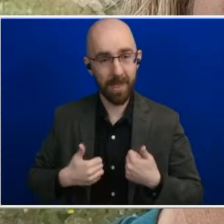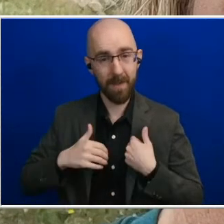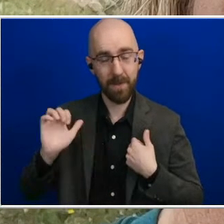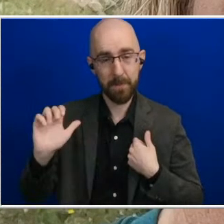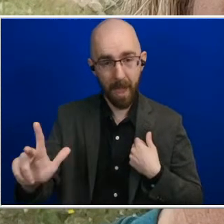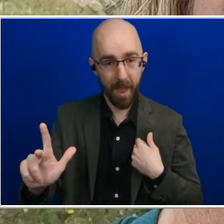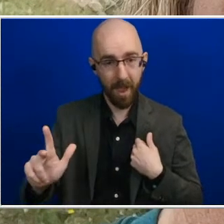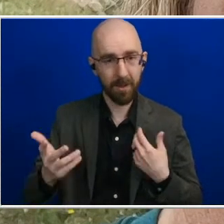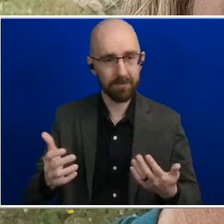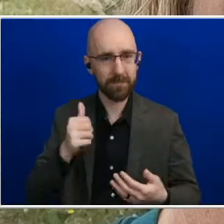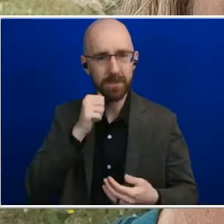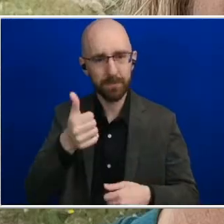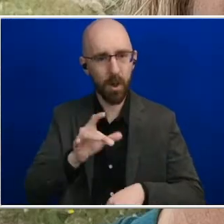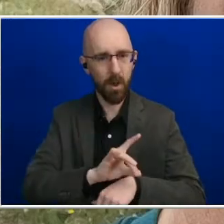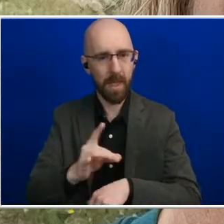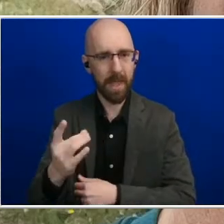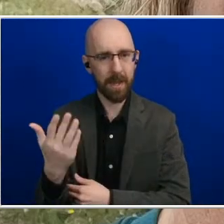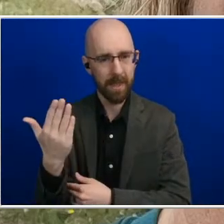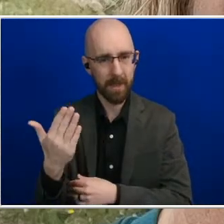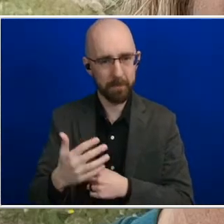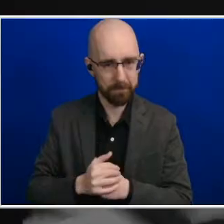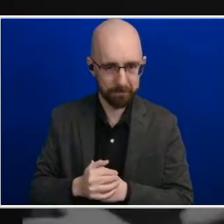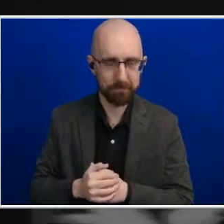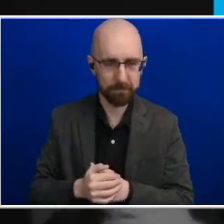That's tomorrow at 8 a.m.